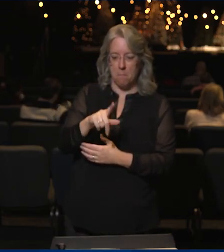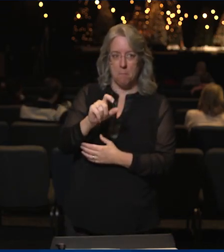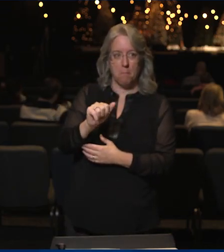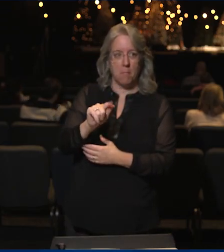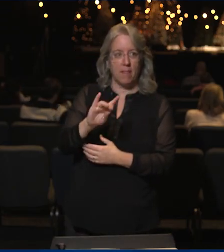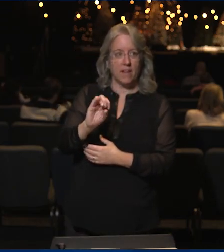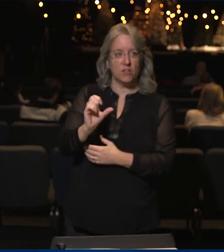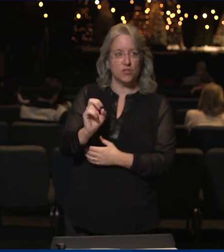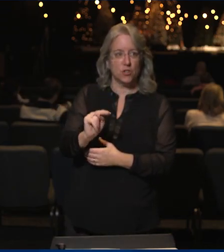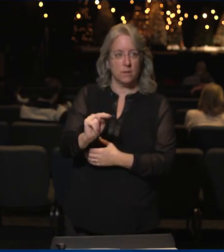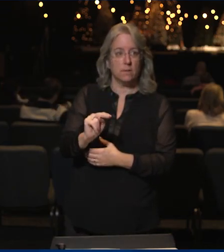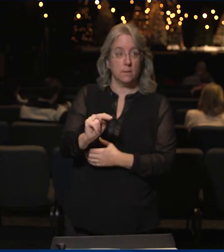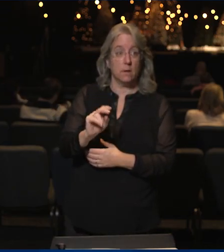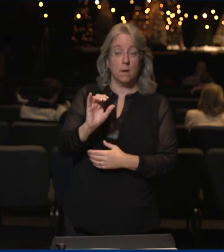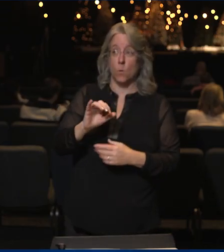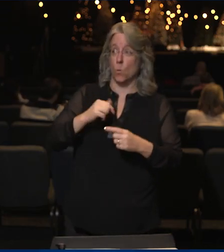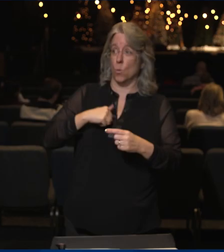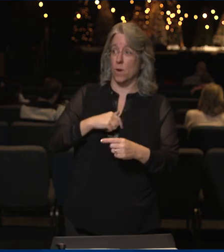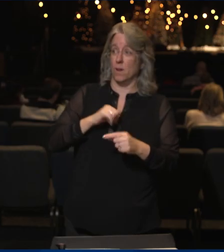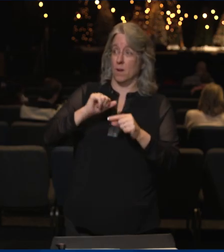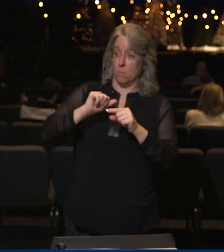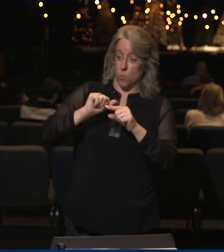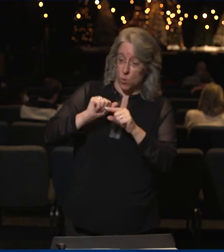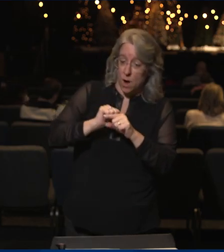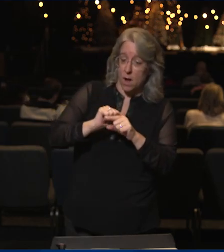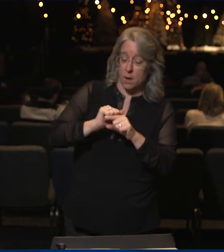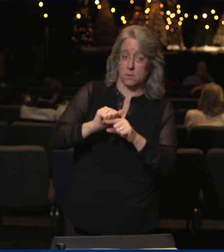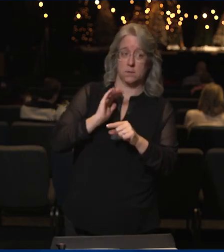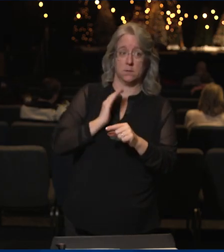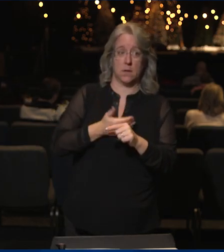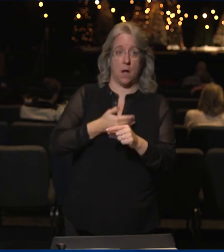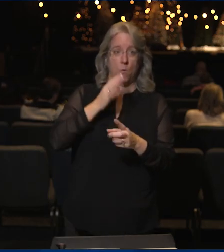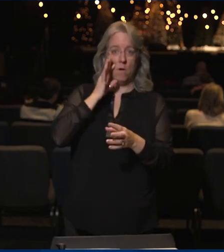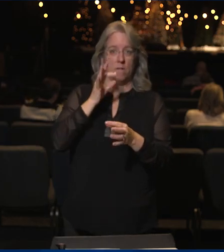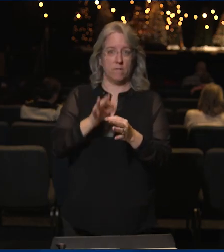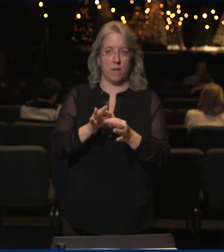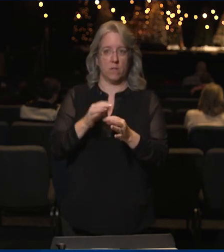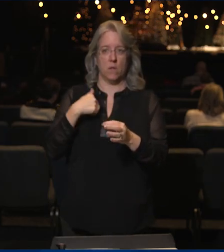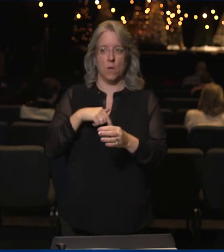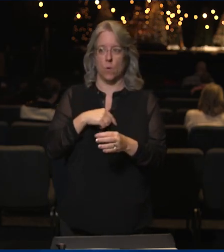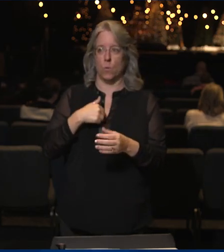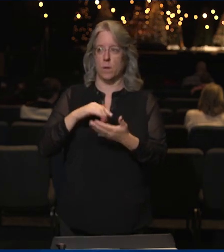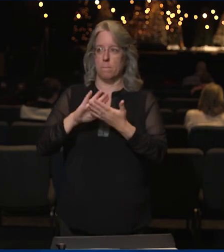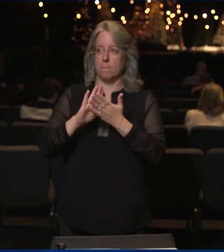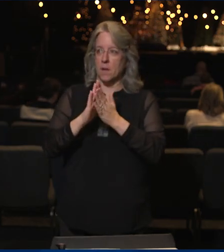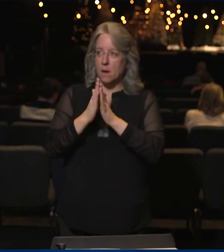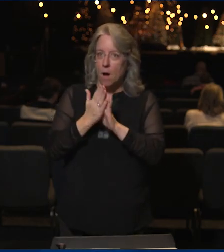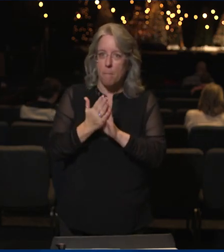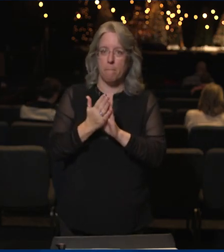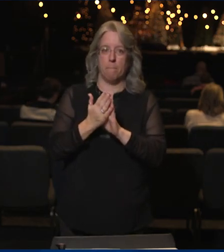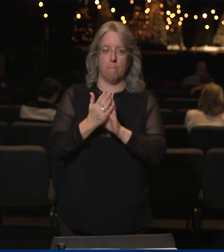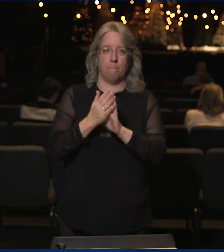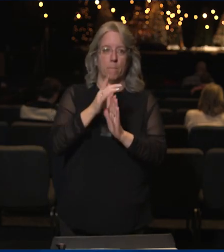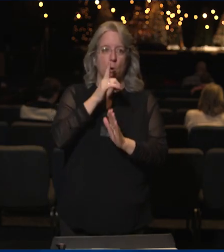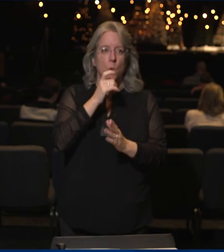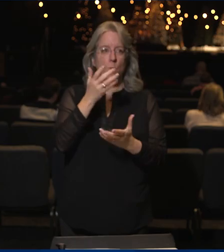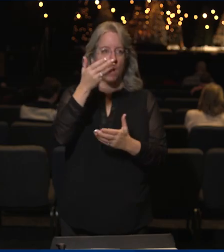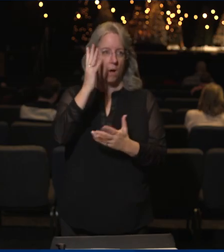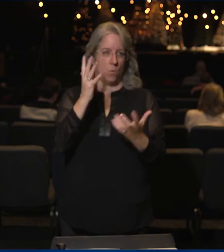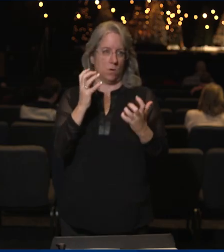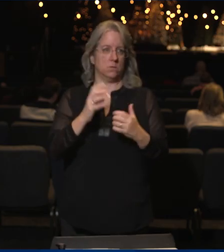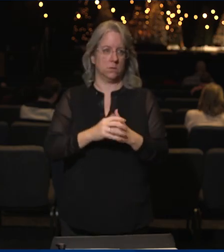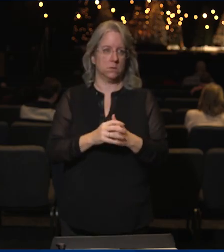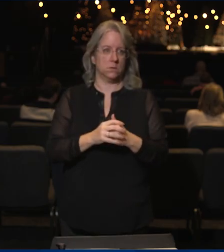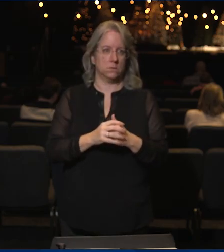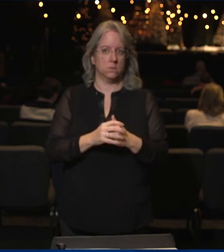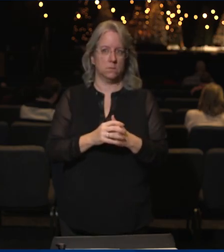our faith that we become the people that God has called us to be. You'll never be a